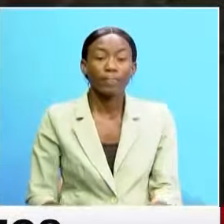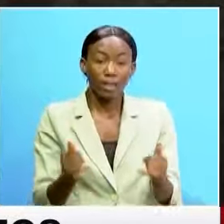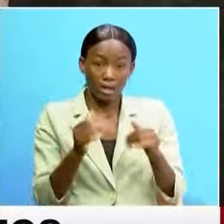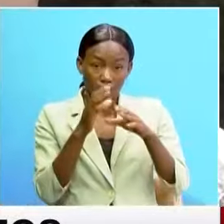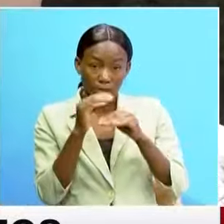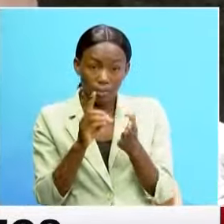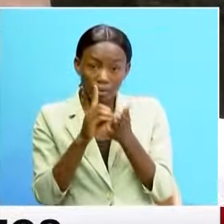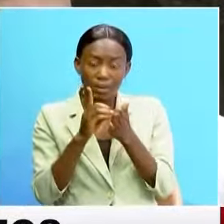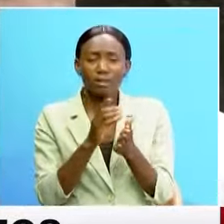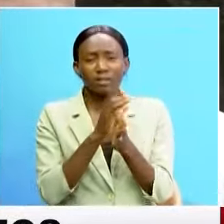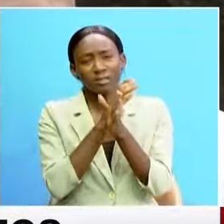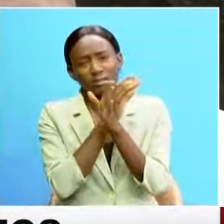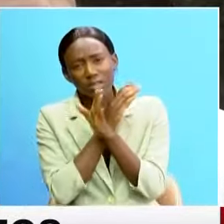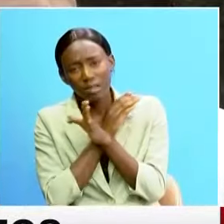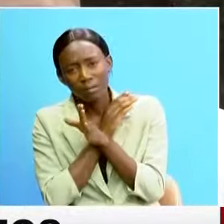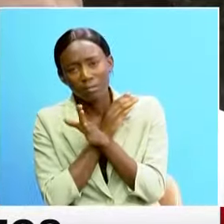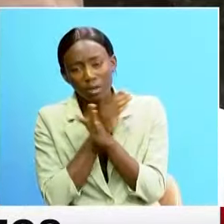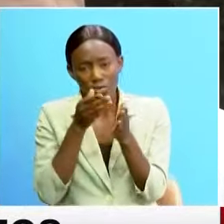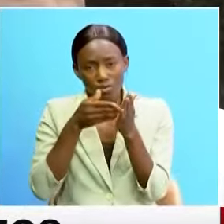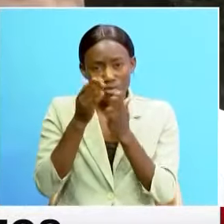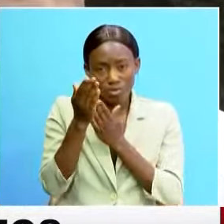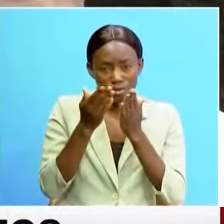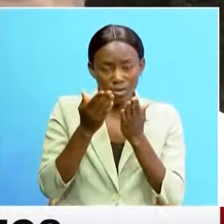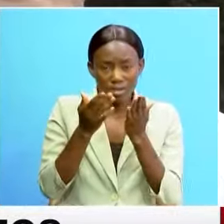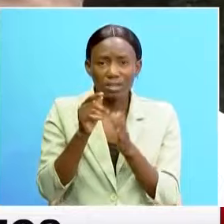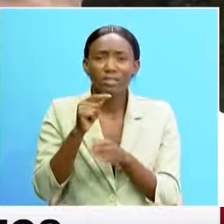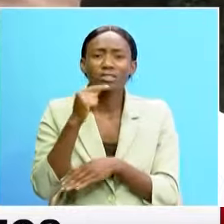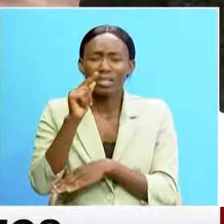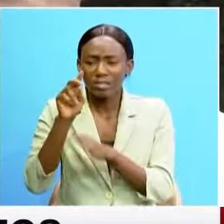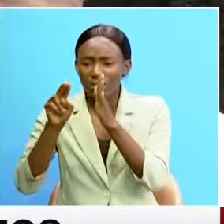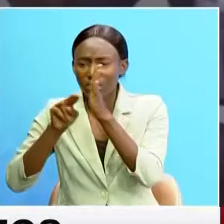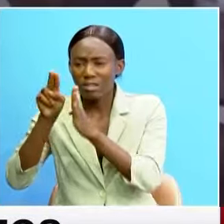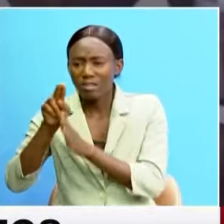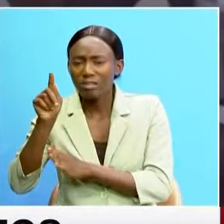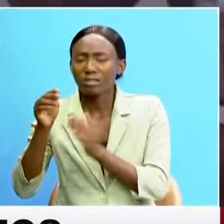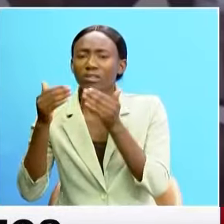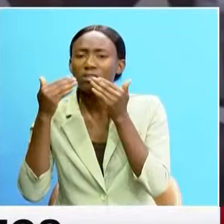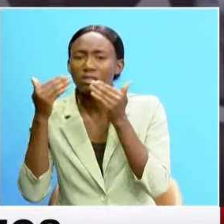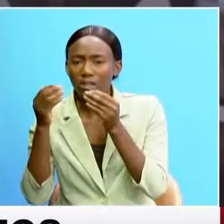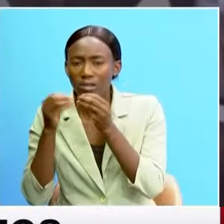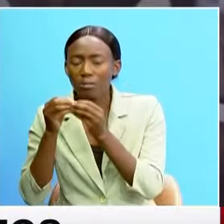Deputy Commissioner General Wadia Kuyomba thank the university for the gesture. To